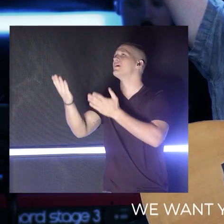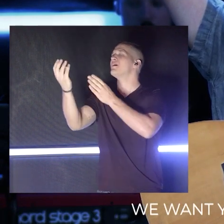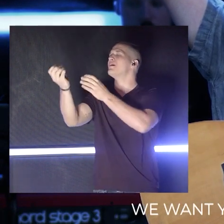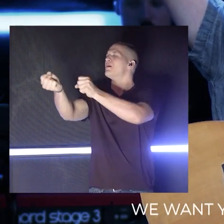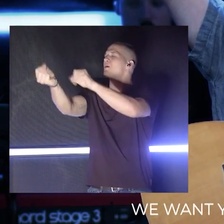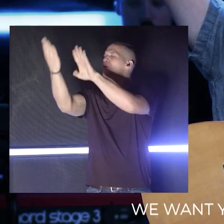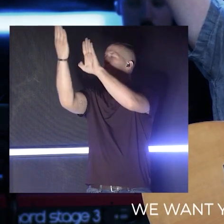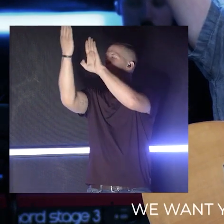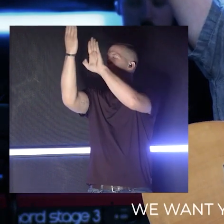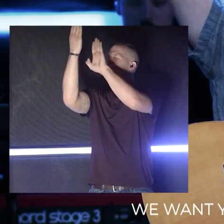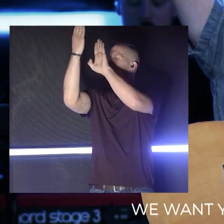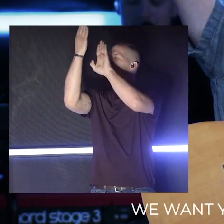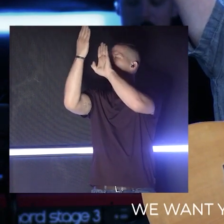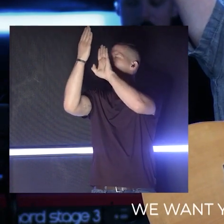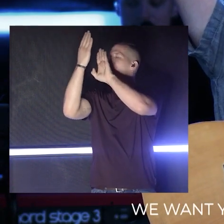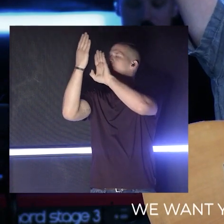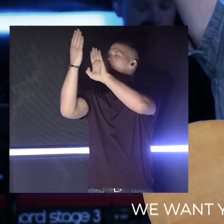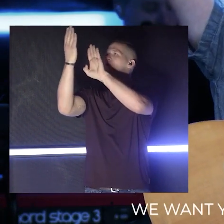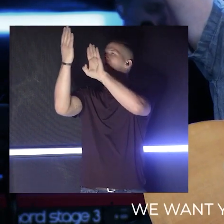before.